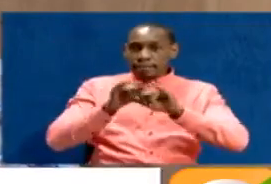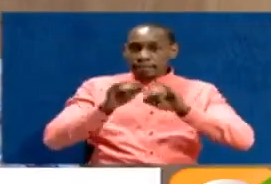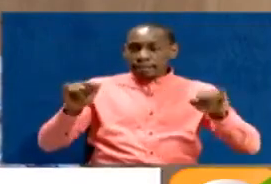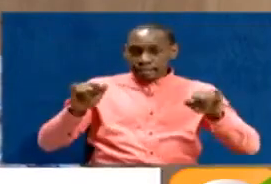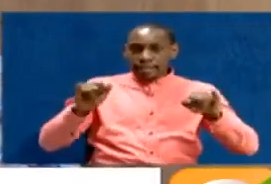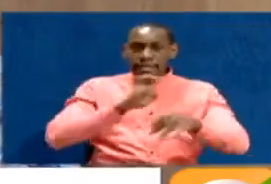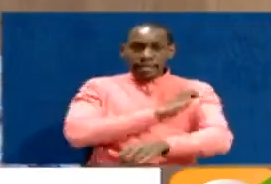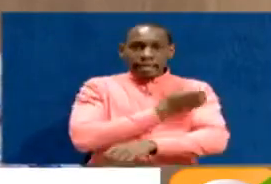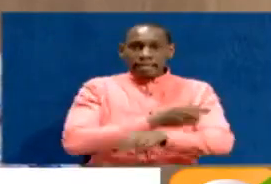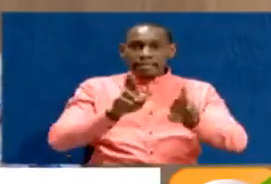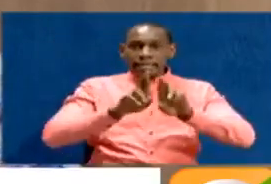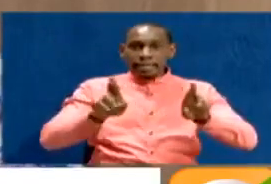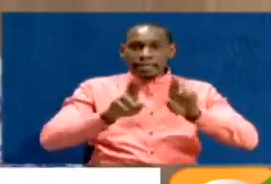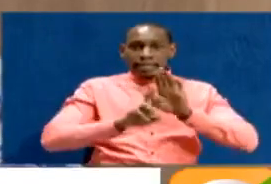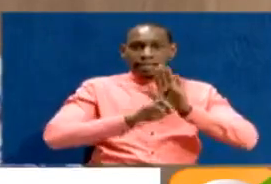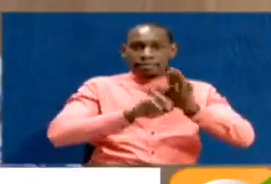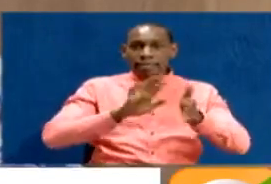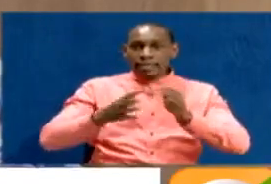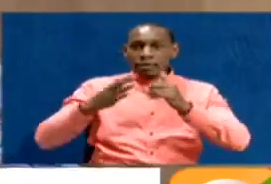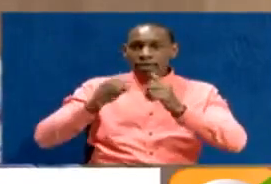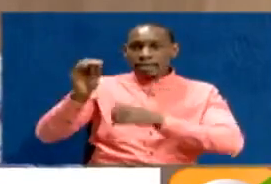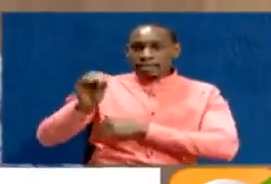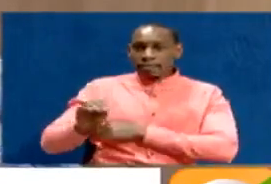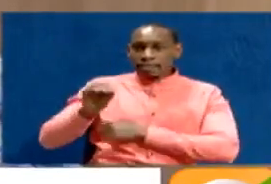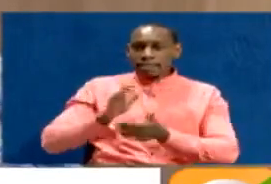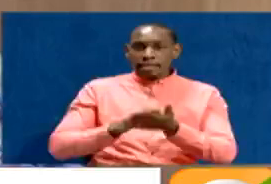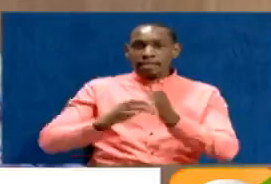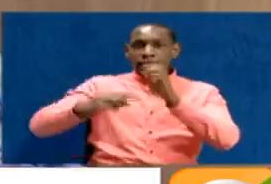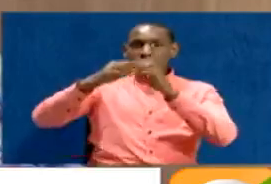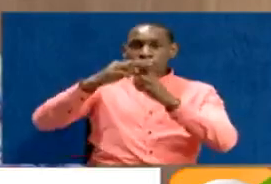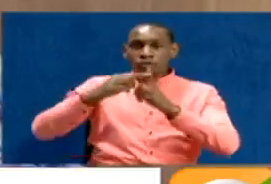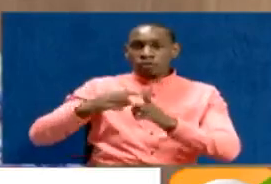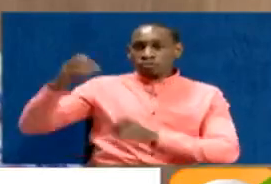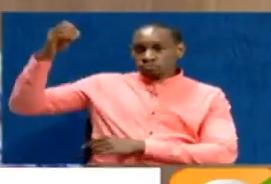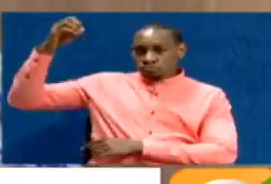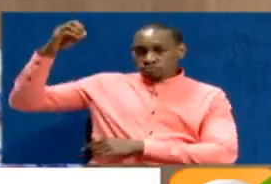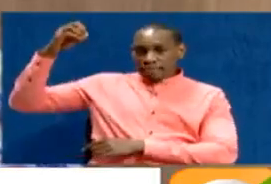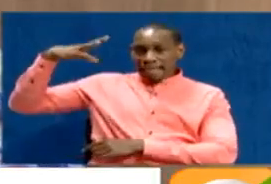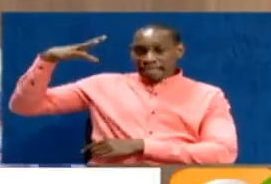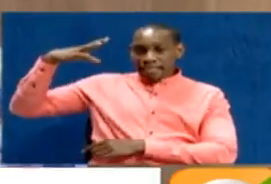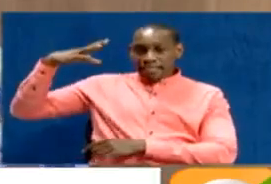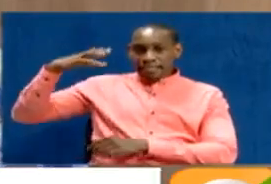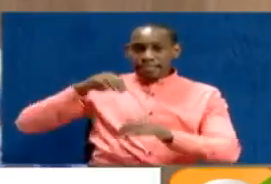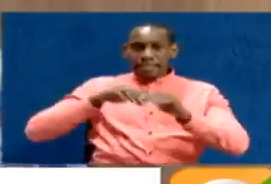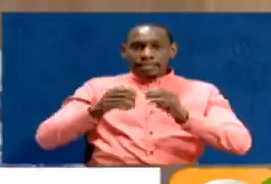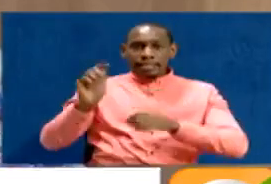energy already accounts for about 90% of total electricity supply in Kenya,